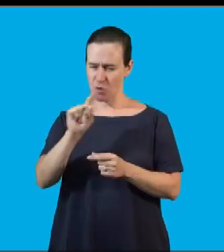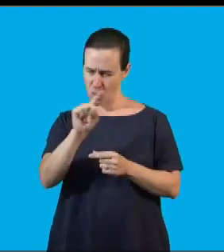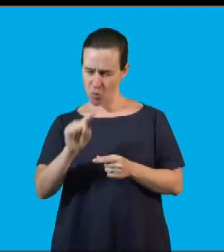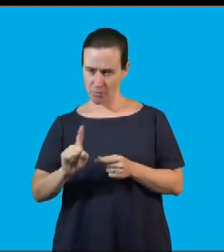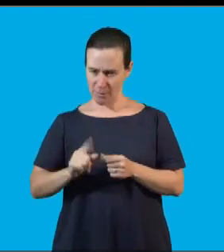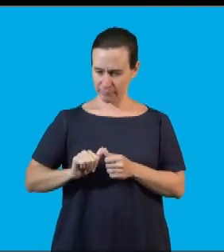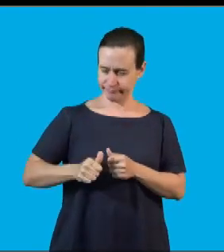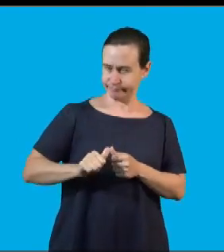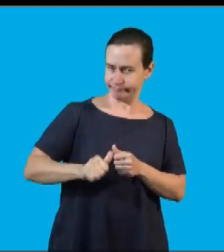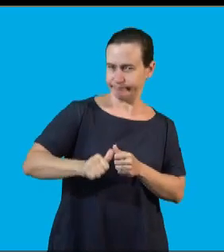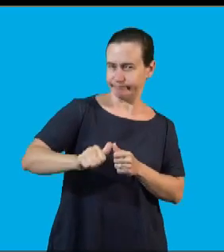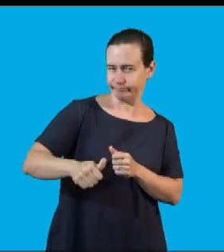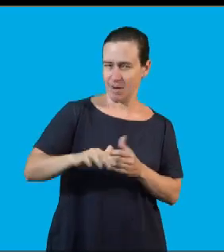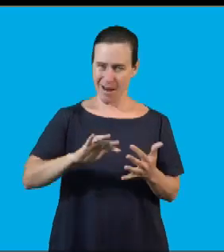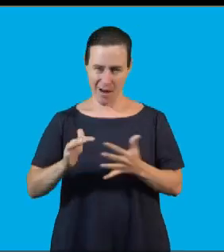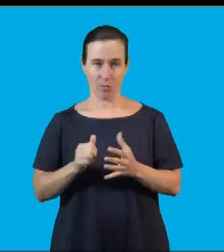order.